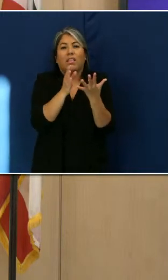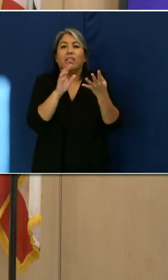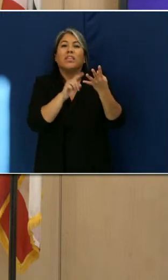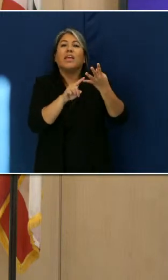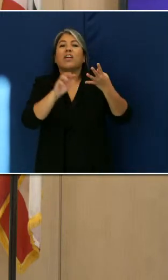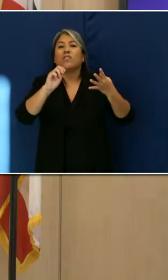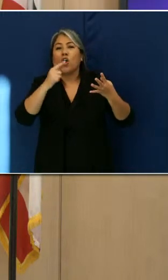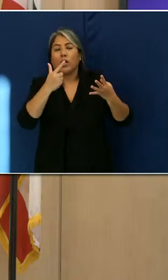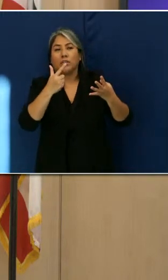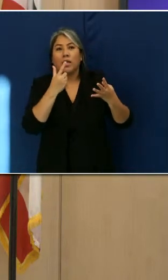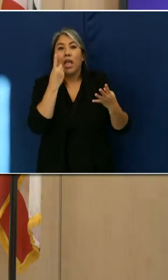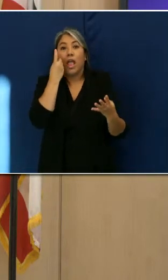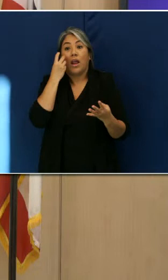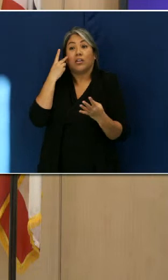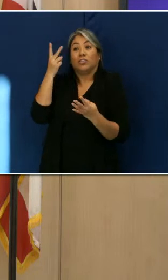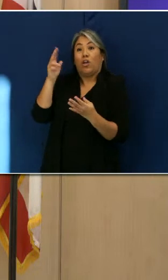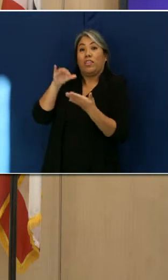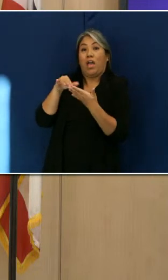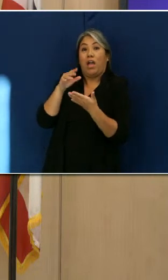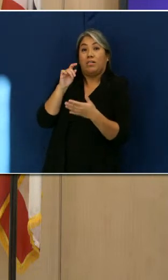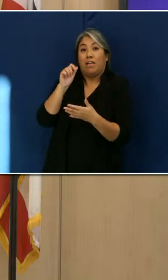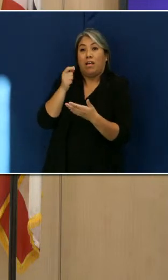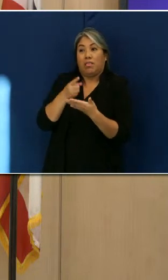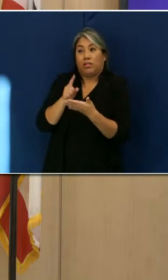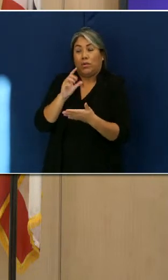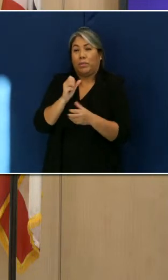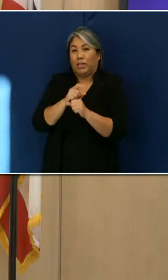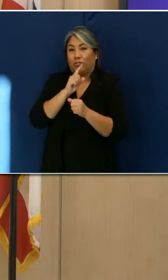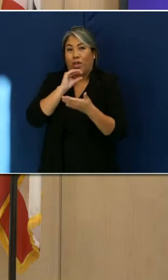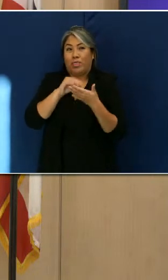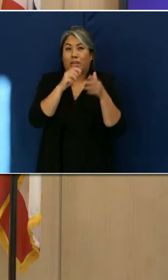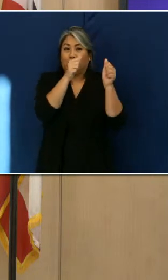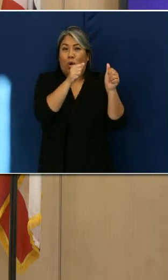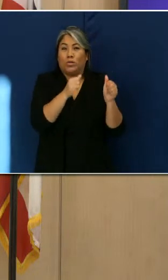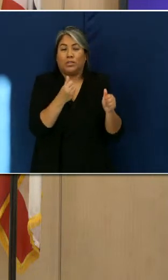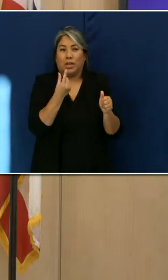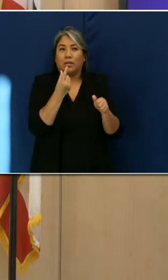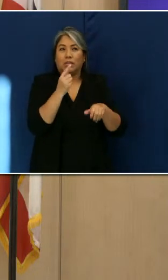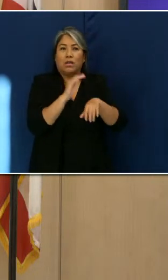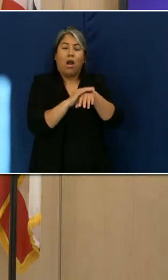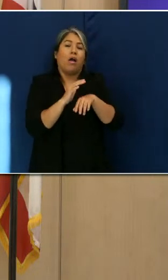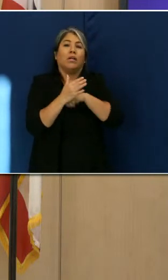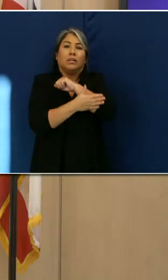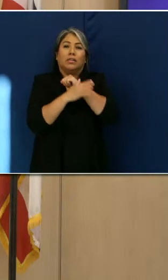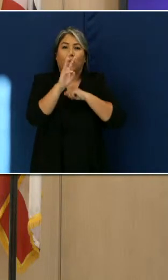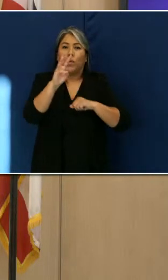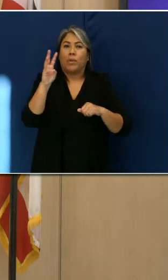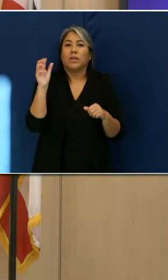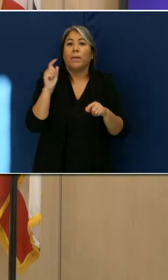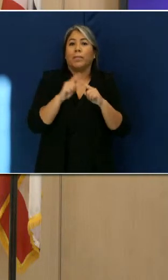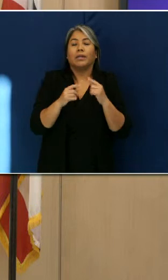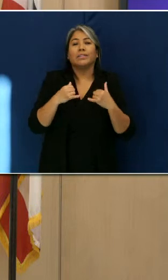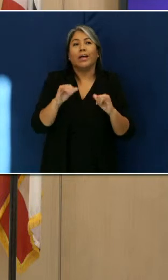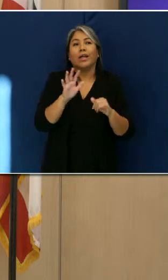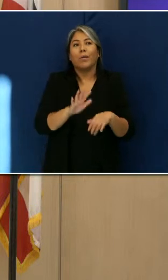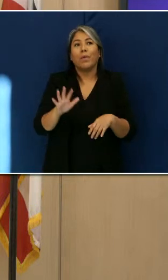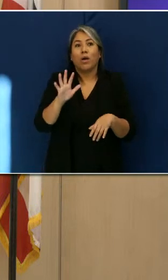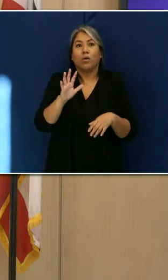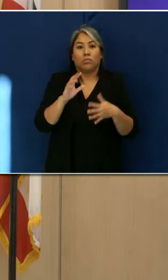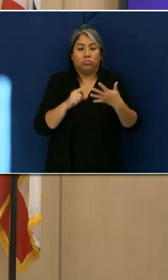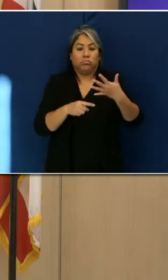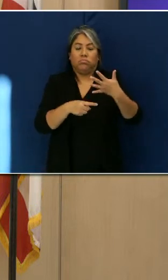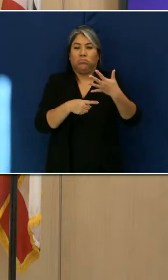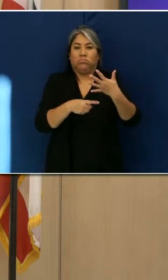data last week, and we can make sure that that is posted somewhere on our county website, but it's still about number